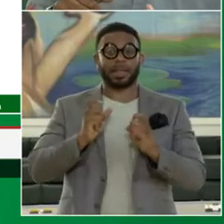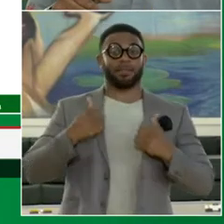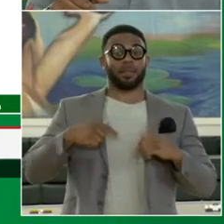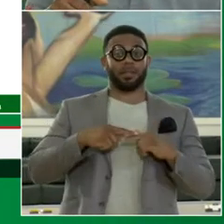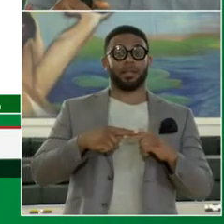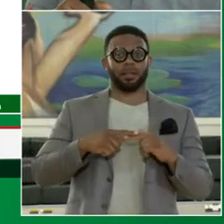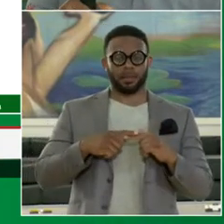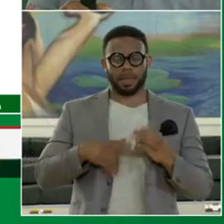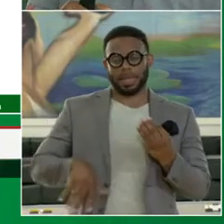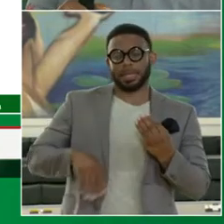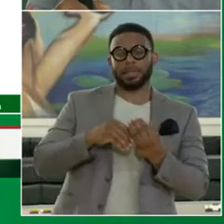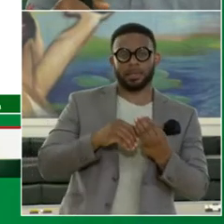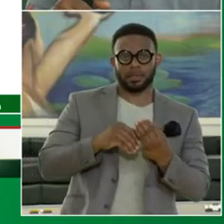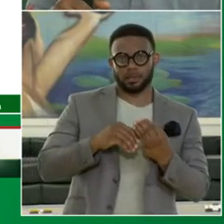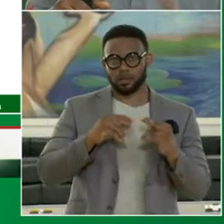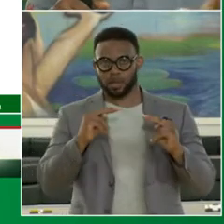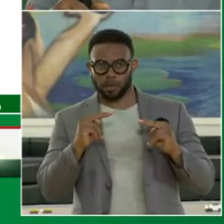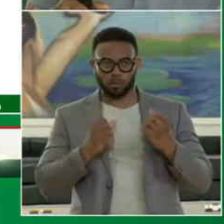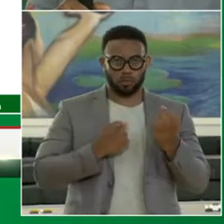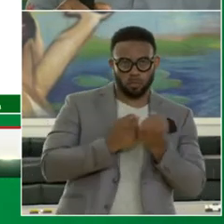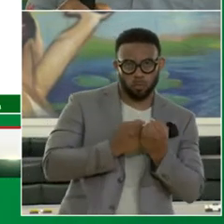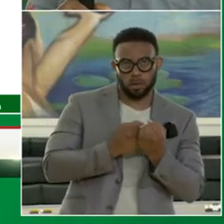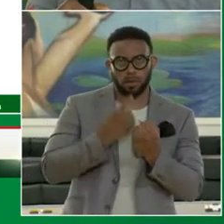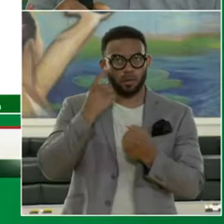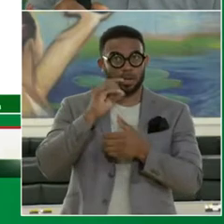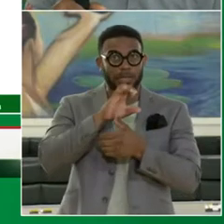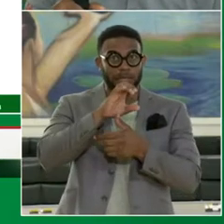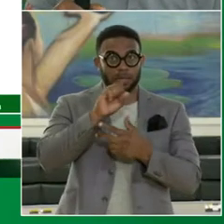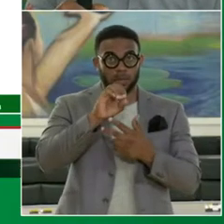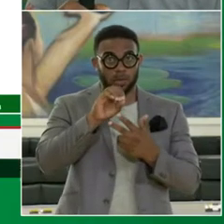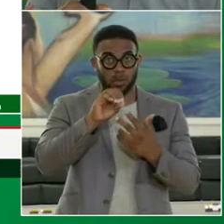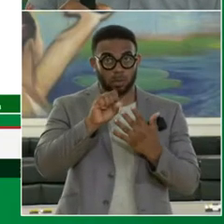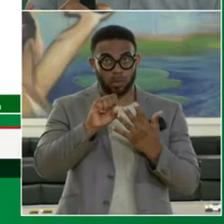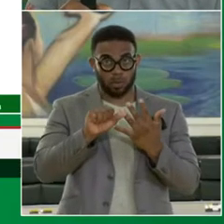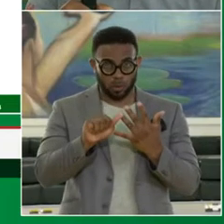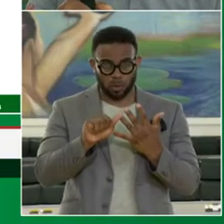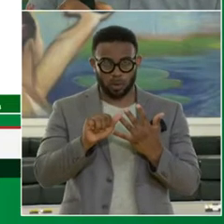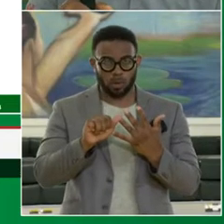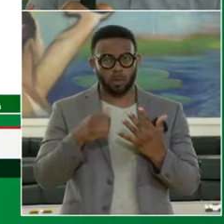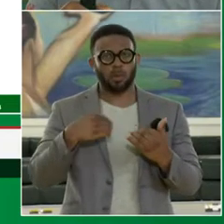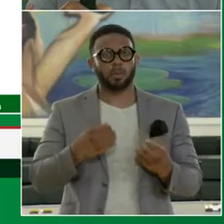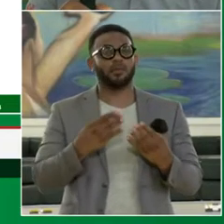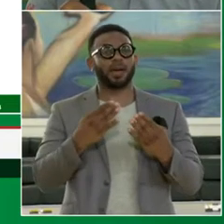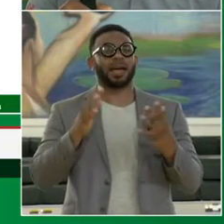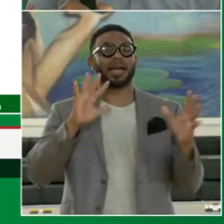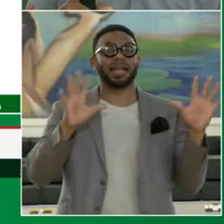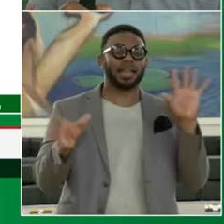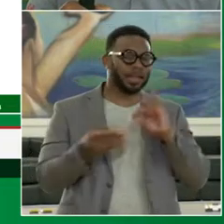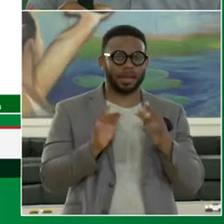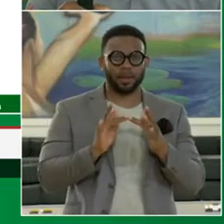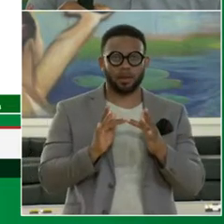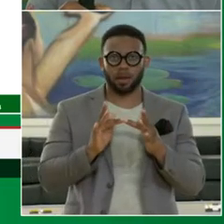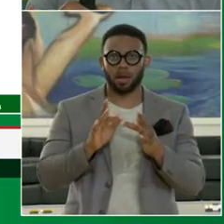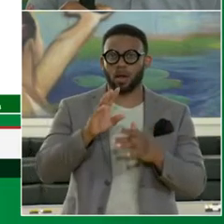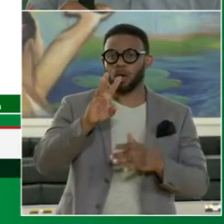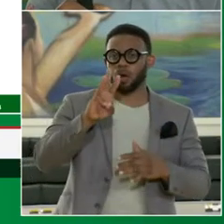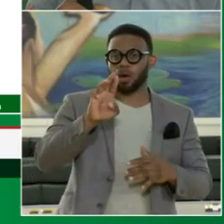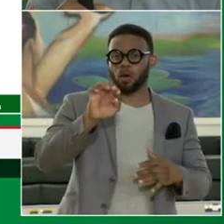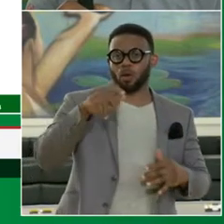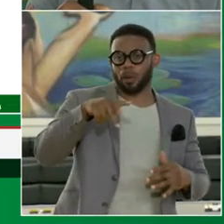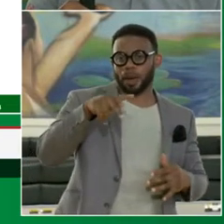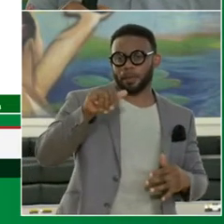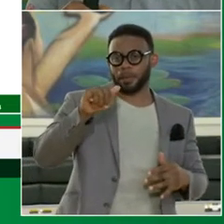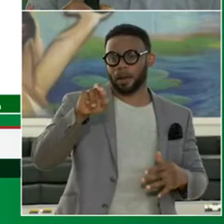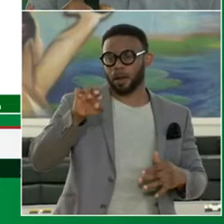us additional levels of support from CSOSA. And we basically provide a network of wraparound services and supports